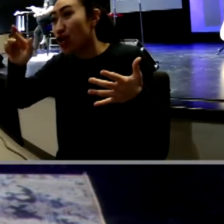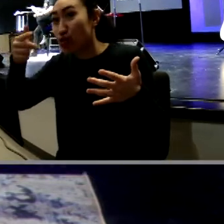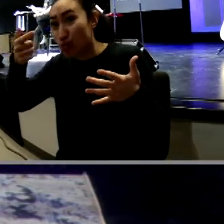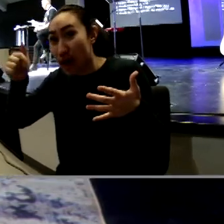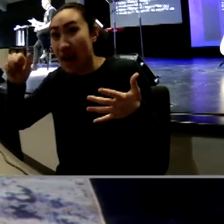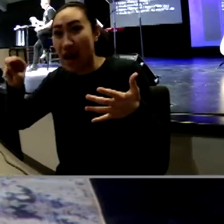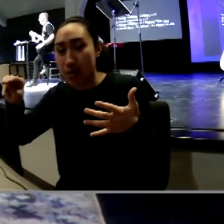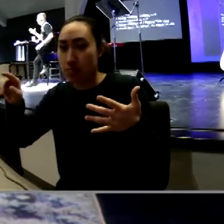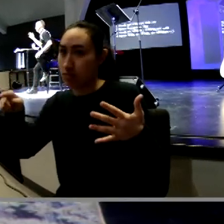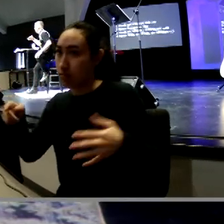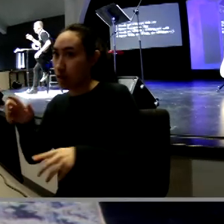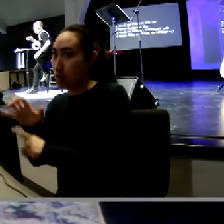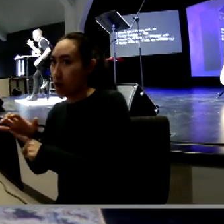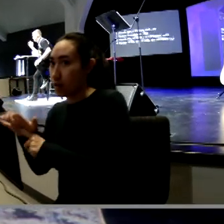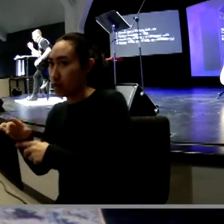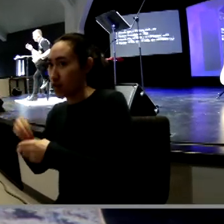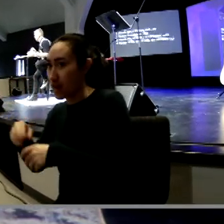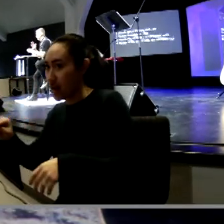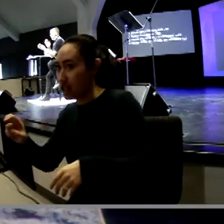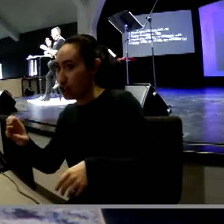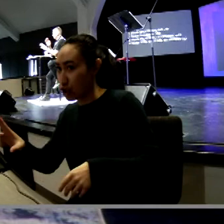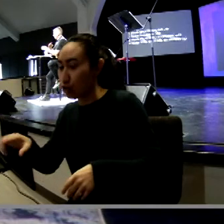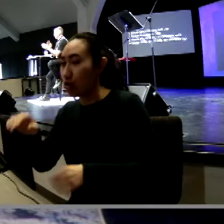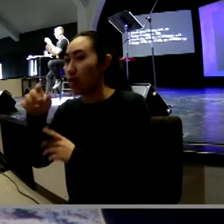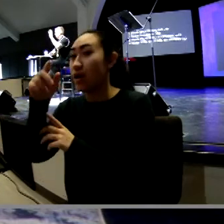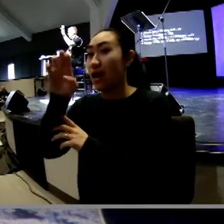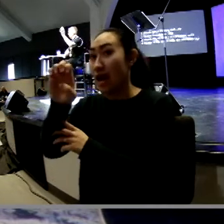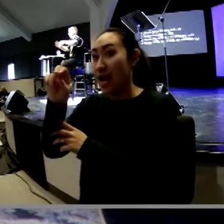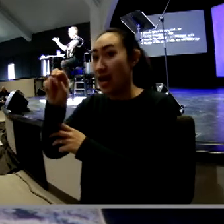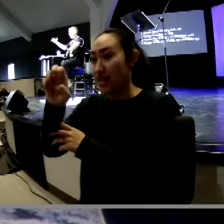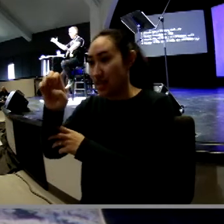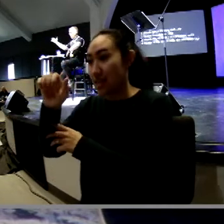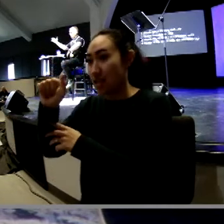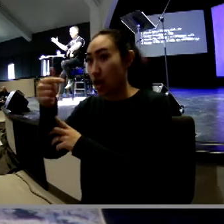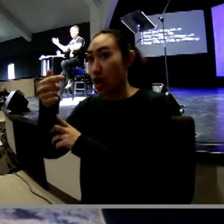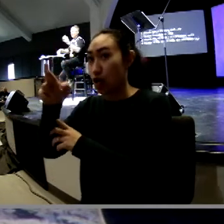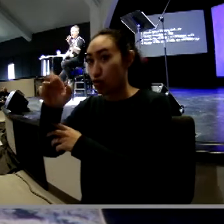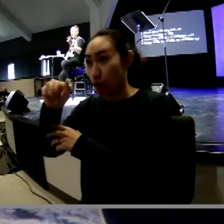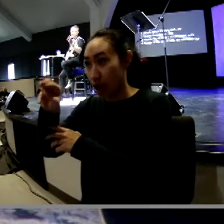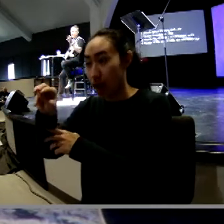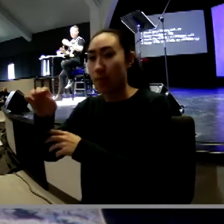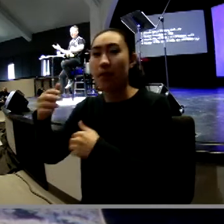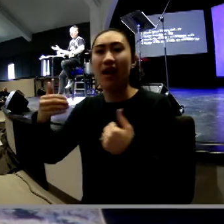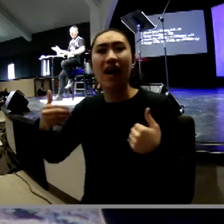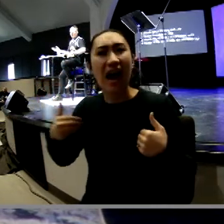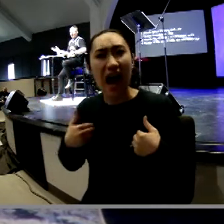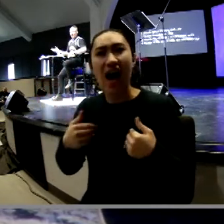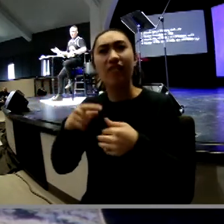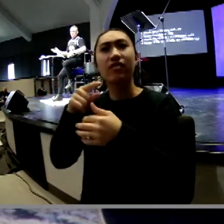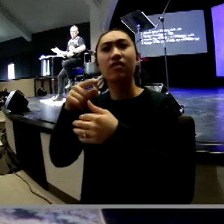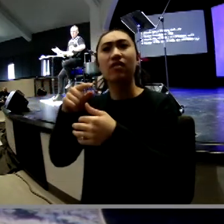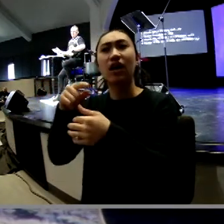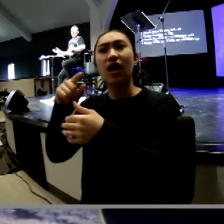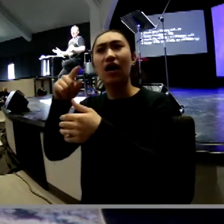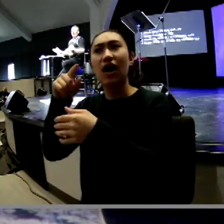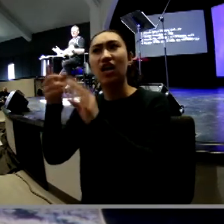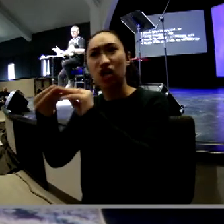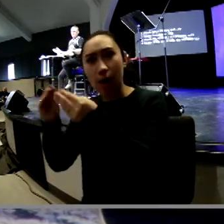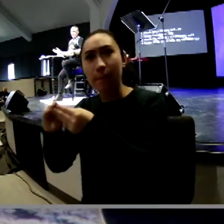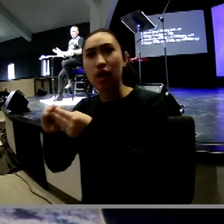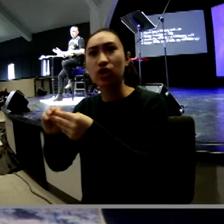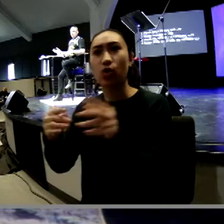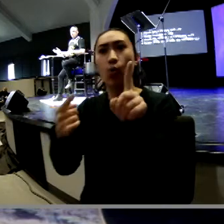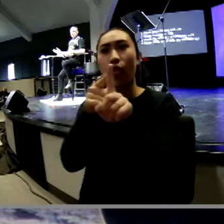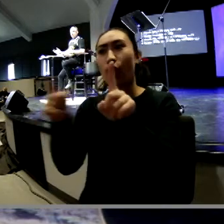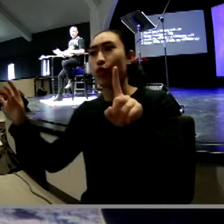Right? The Enneagram, you take the test and it dials up and you're something with a wing. I'm a 7 with a 6, I think, on a